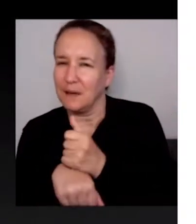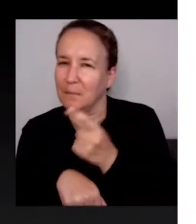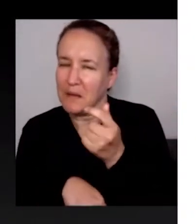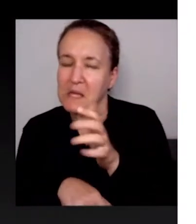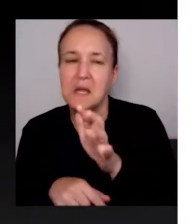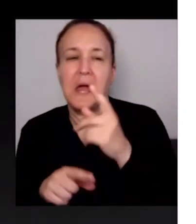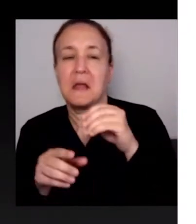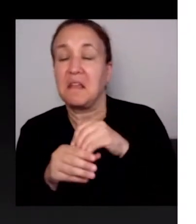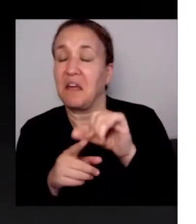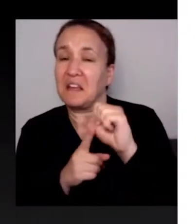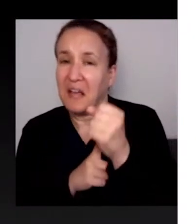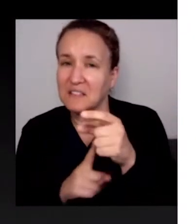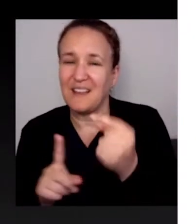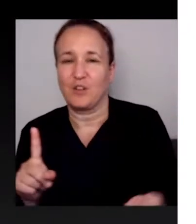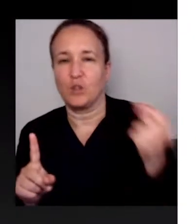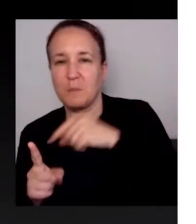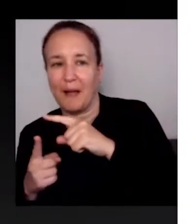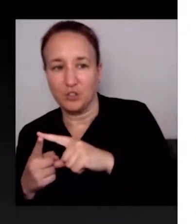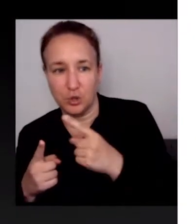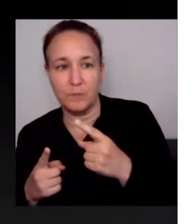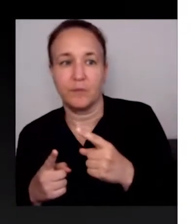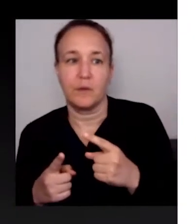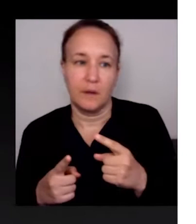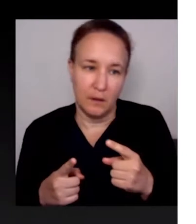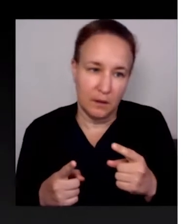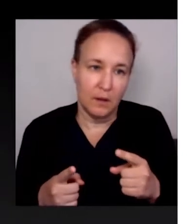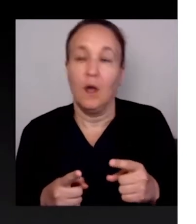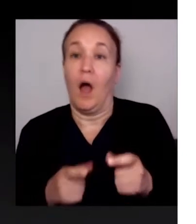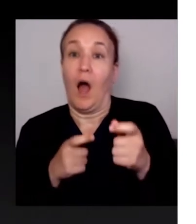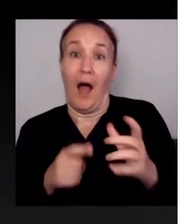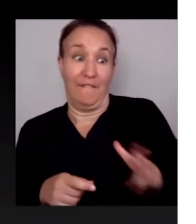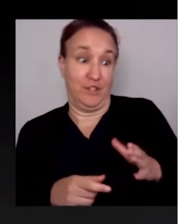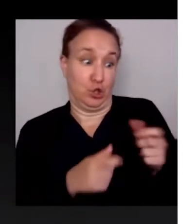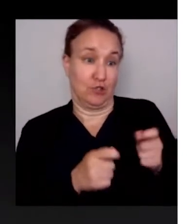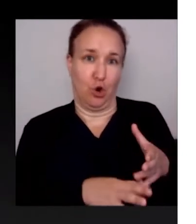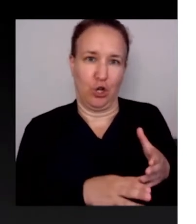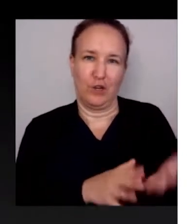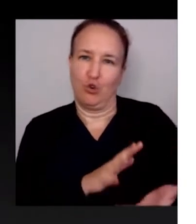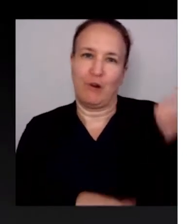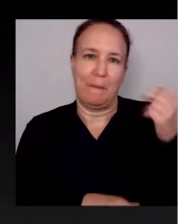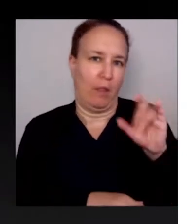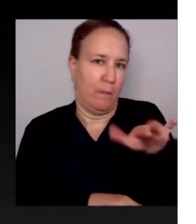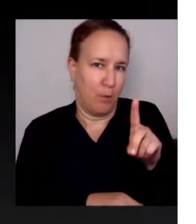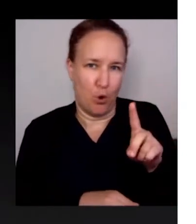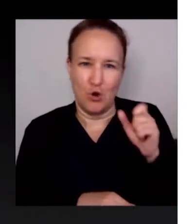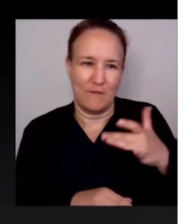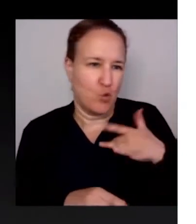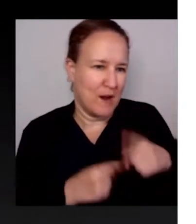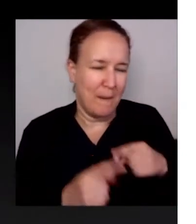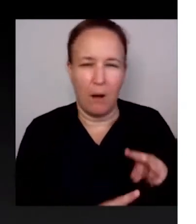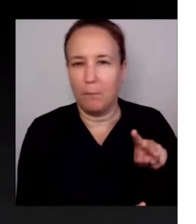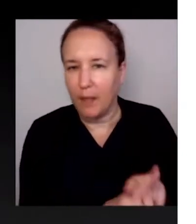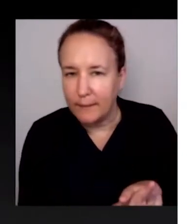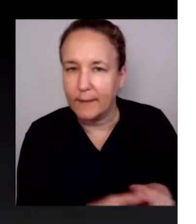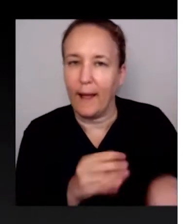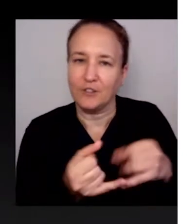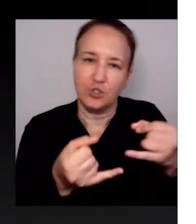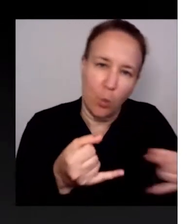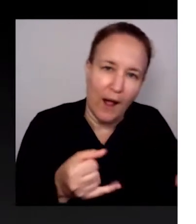case, they're going back to ripping out the board from an official controller, so you don't have to worry about plugging it in and the extra wires and lag.